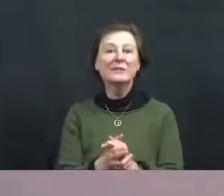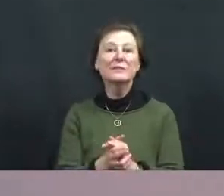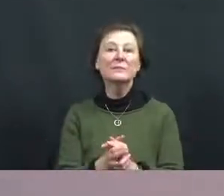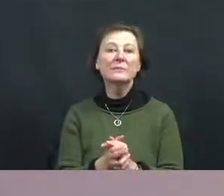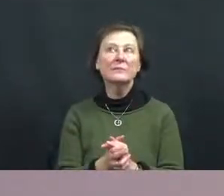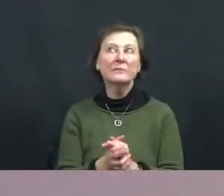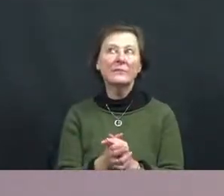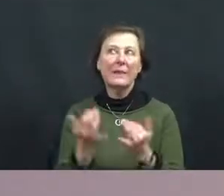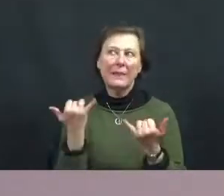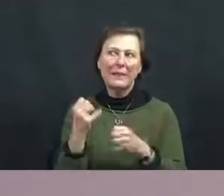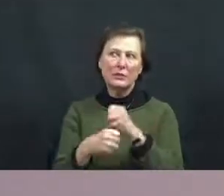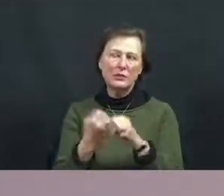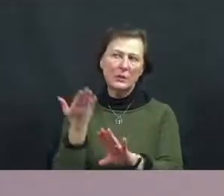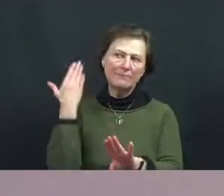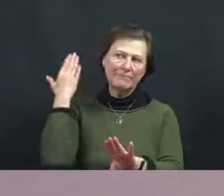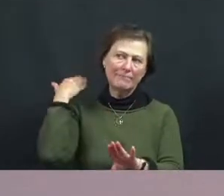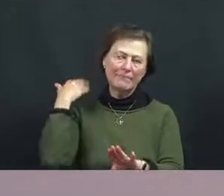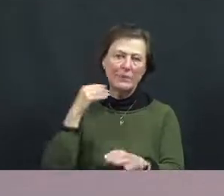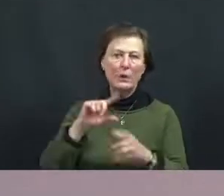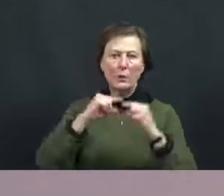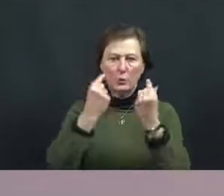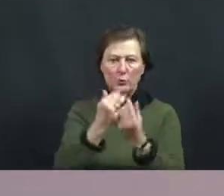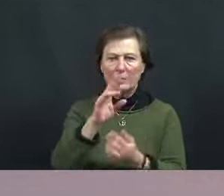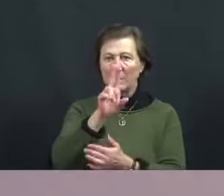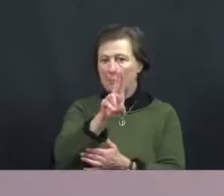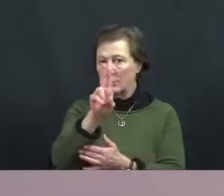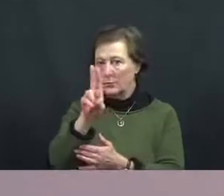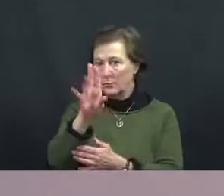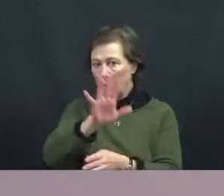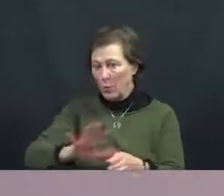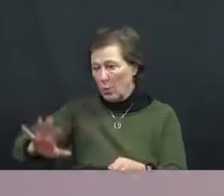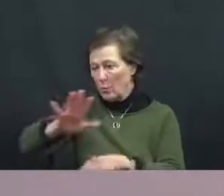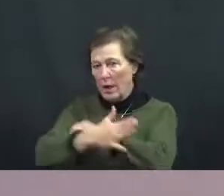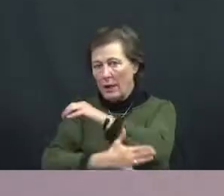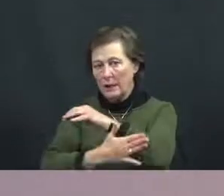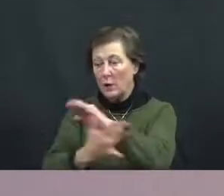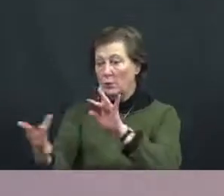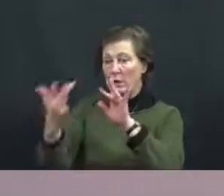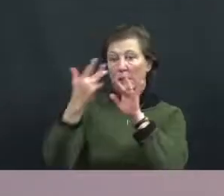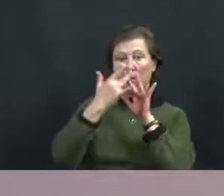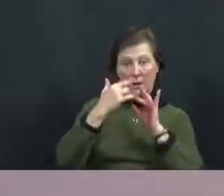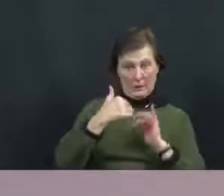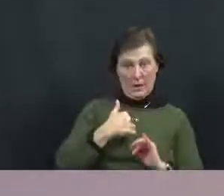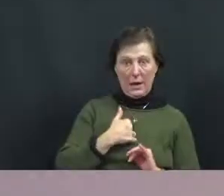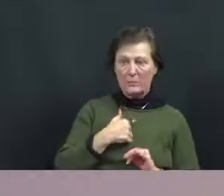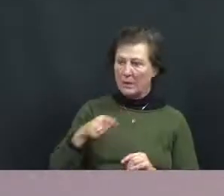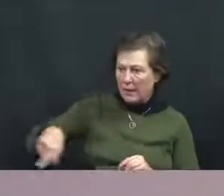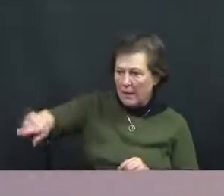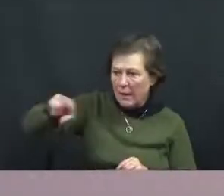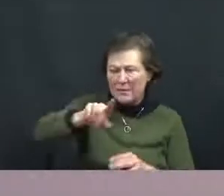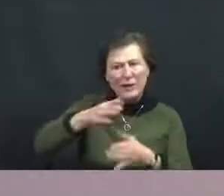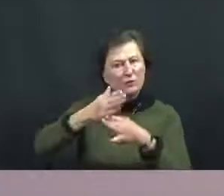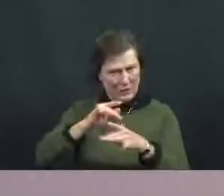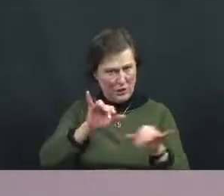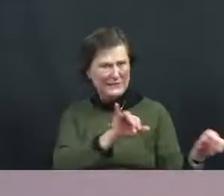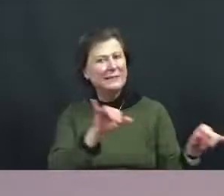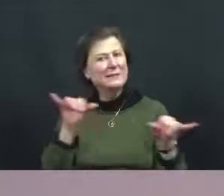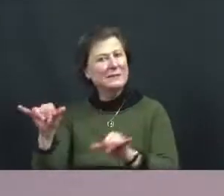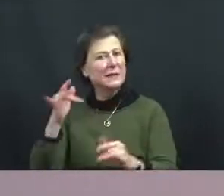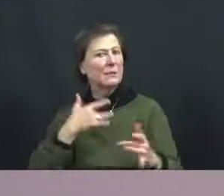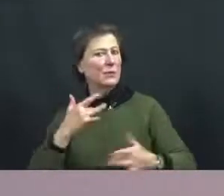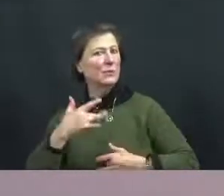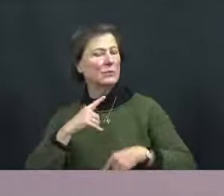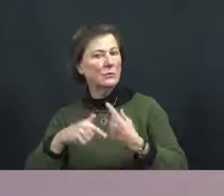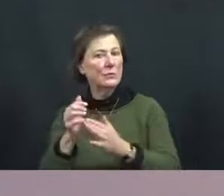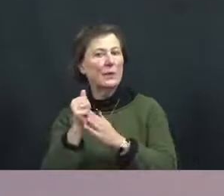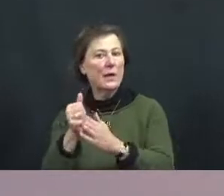Earlier this year, a group of Unitarian Universalists around the country, they contacted me. They shared these similar concerns about the leadership